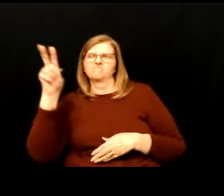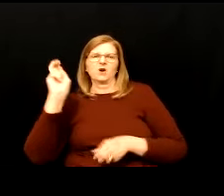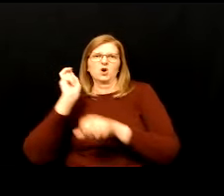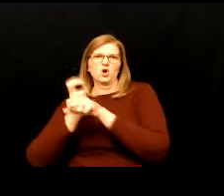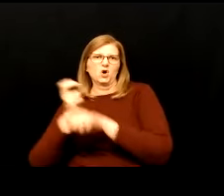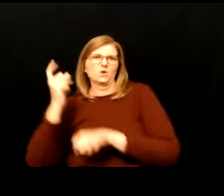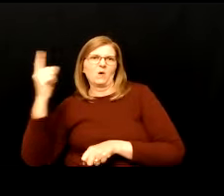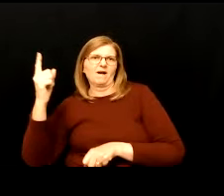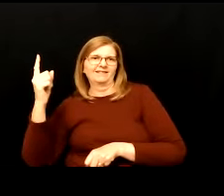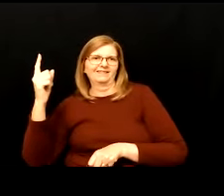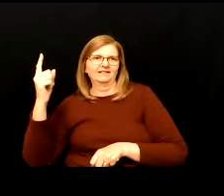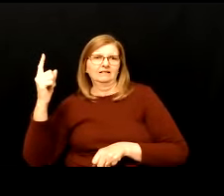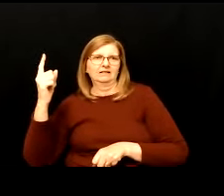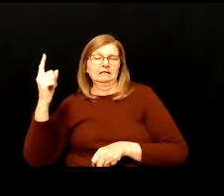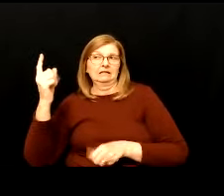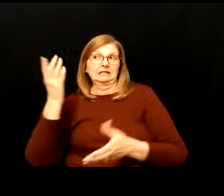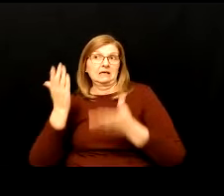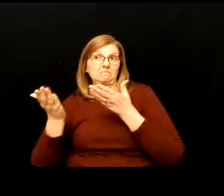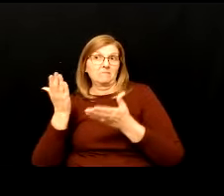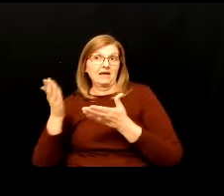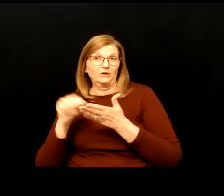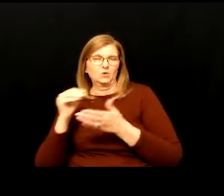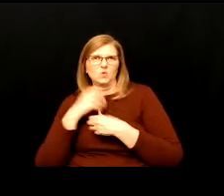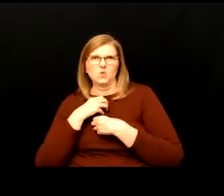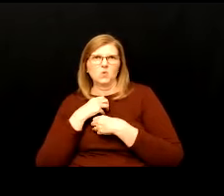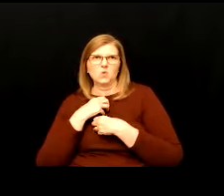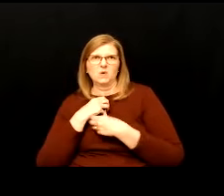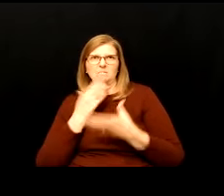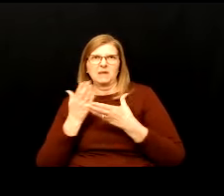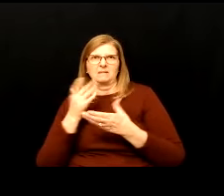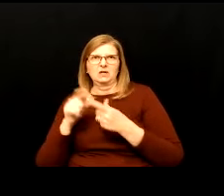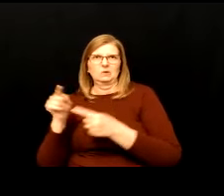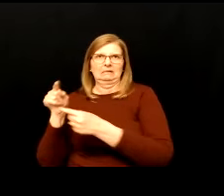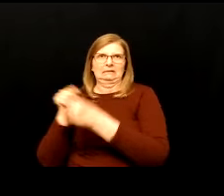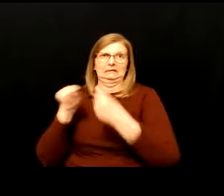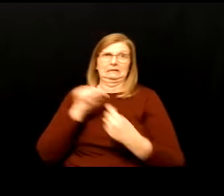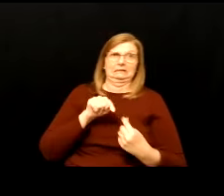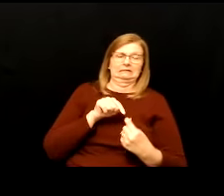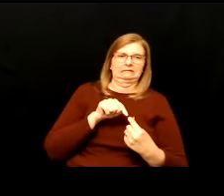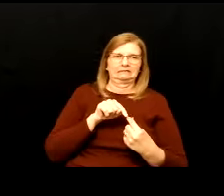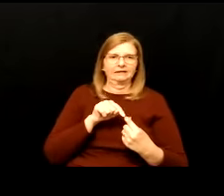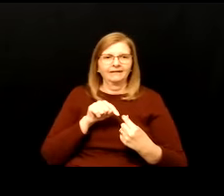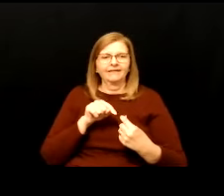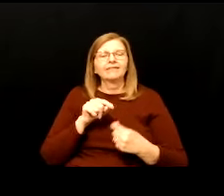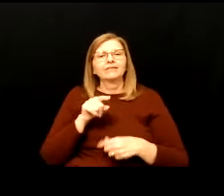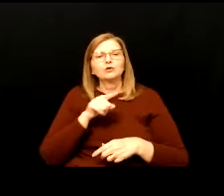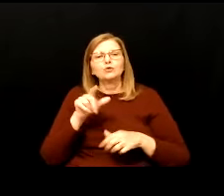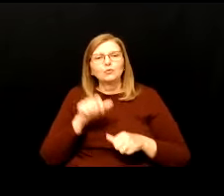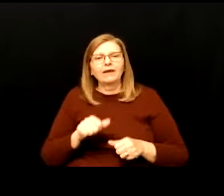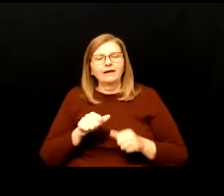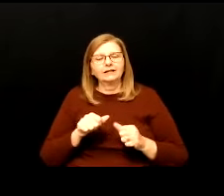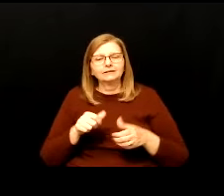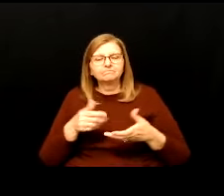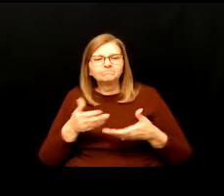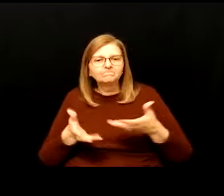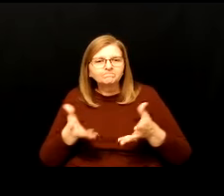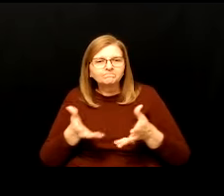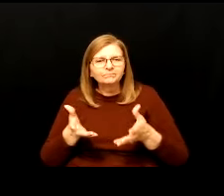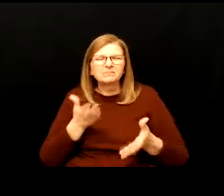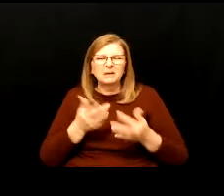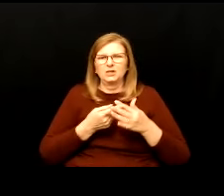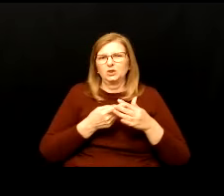And then they might have to learn, oh, maybe I need to go back. And then you can kind of walk them through, well, maybe we should